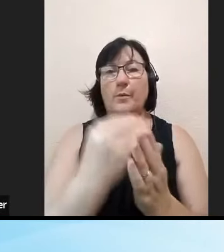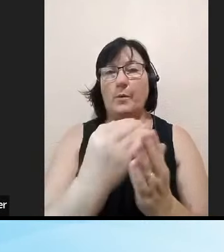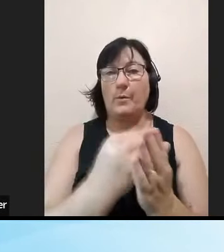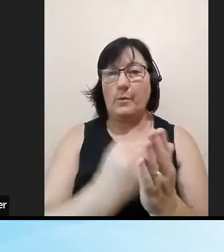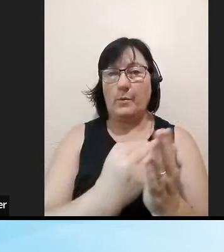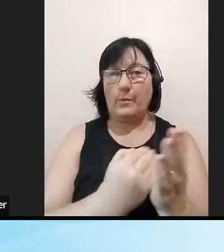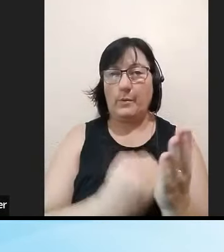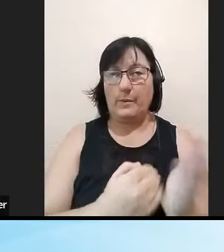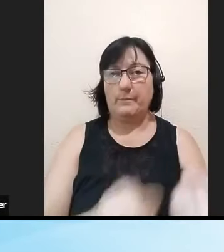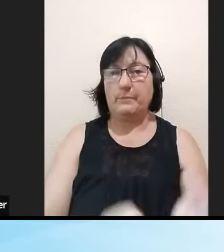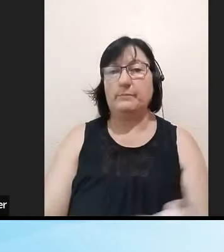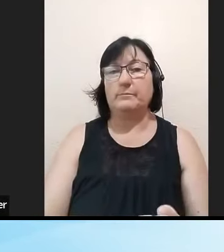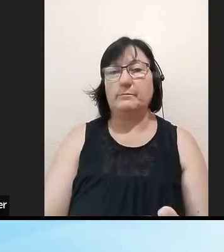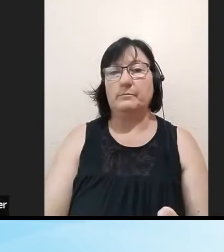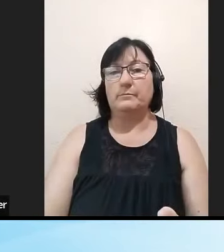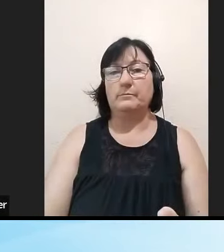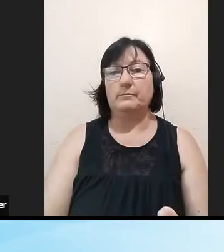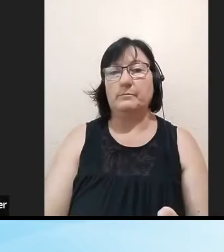Patricia Jones.